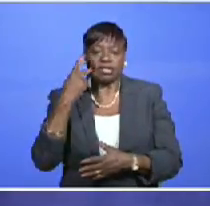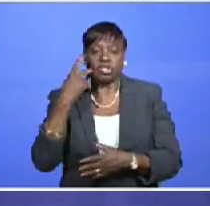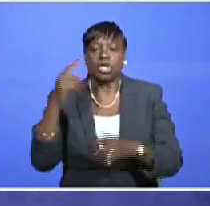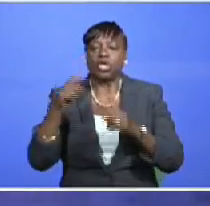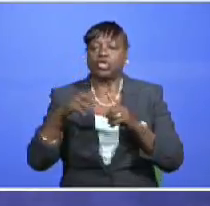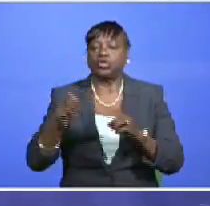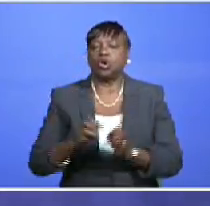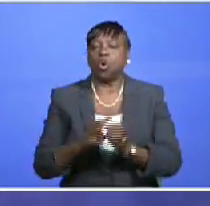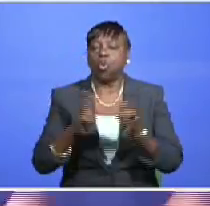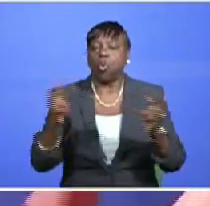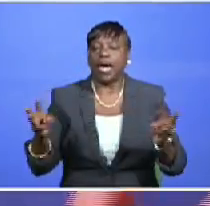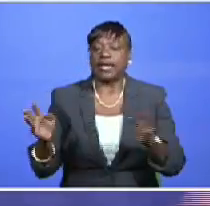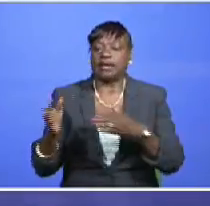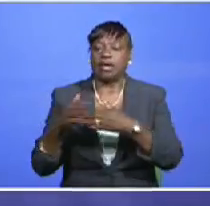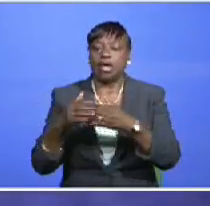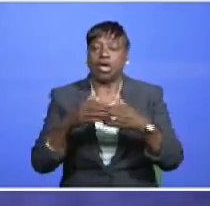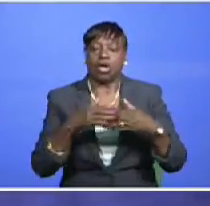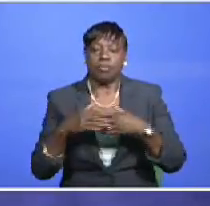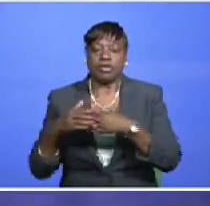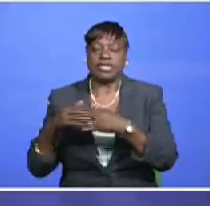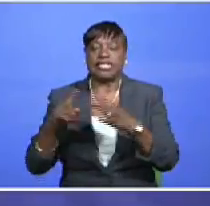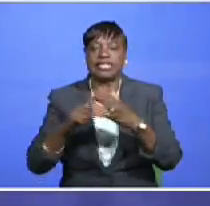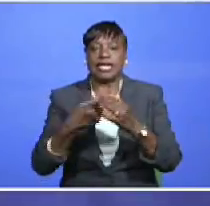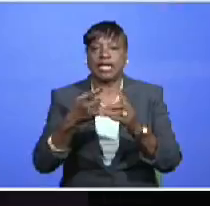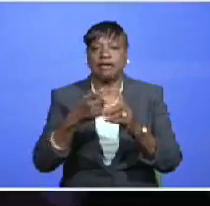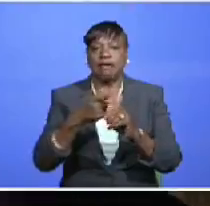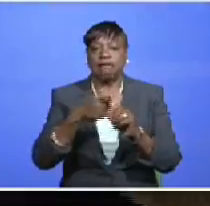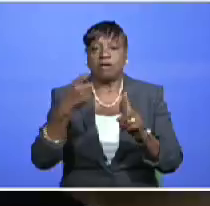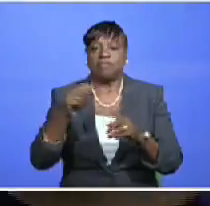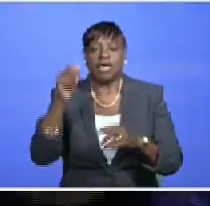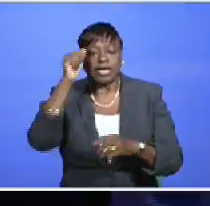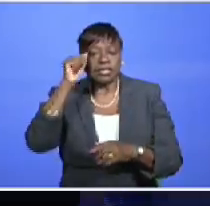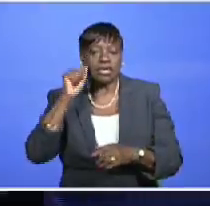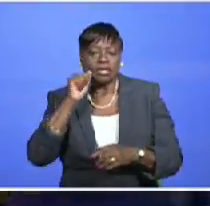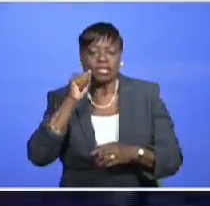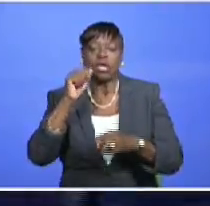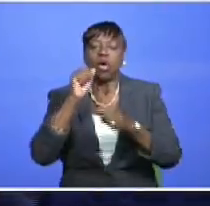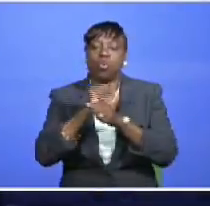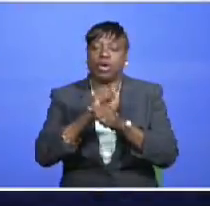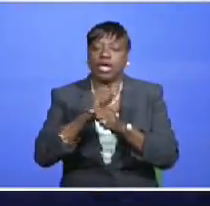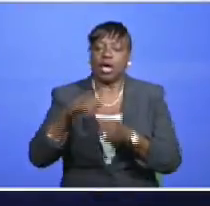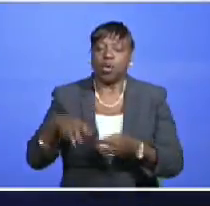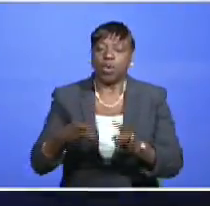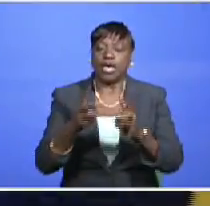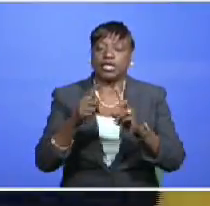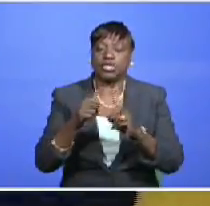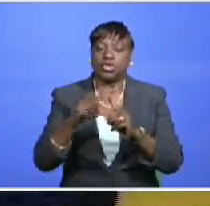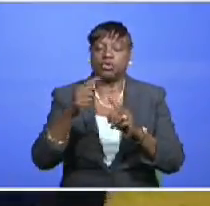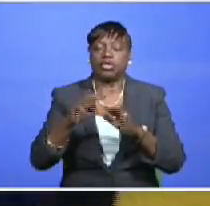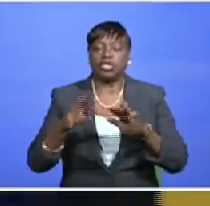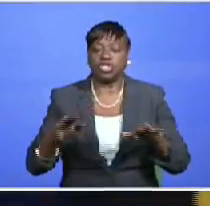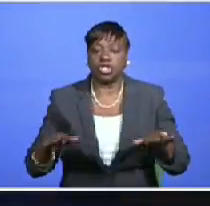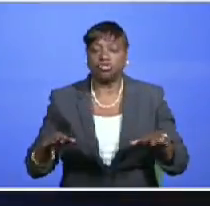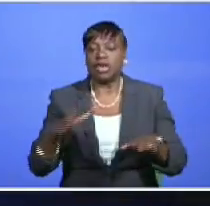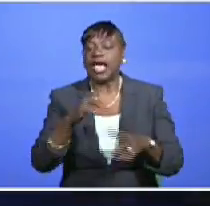So starting from the adults and then working our way to the children and then meeting in the middle. So the